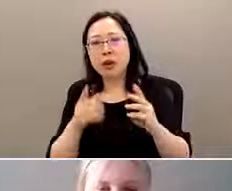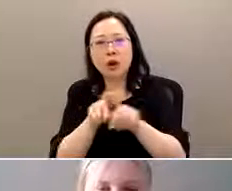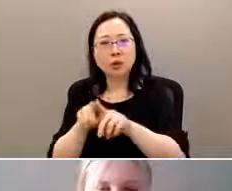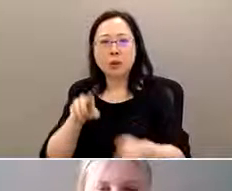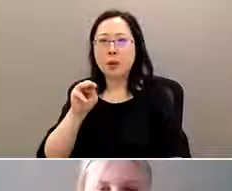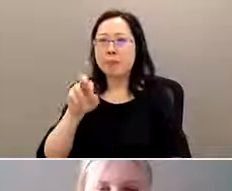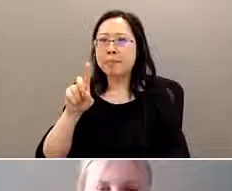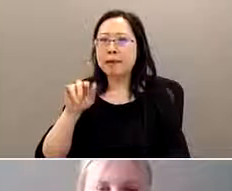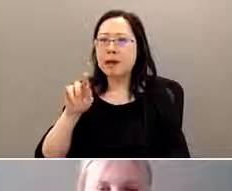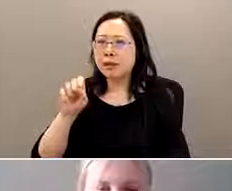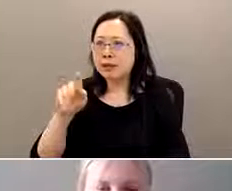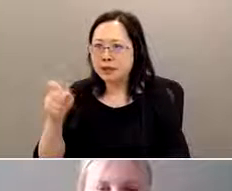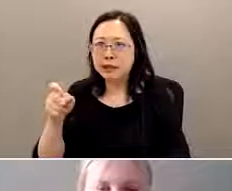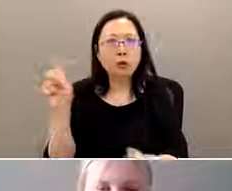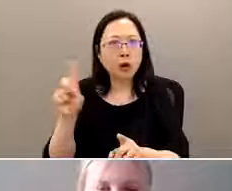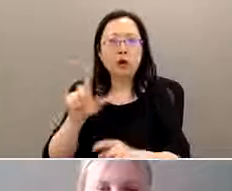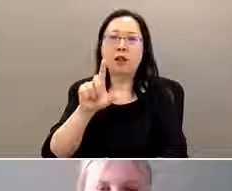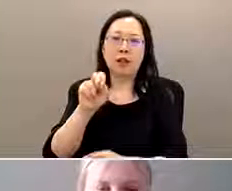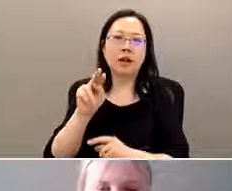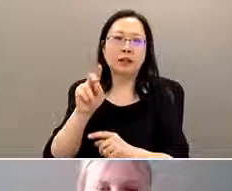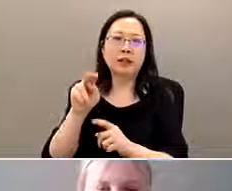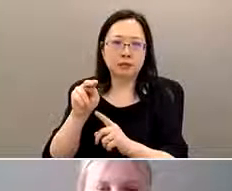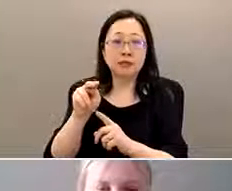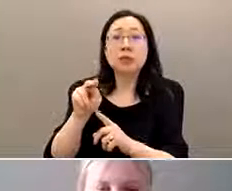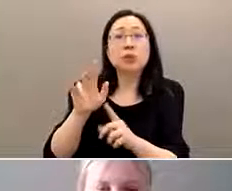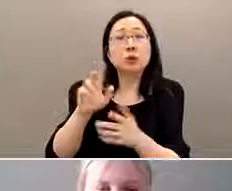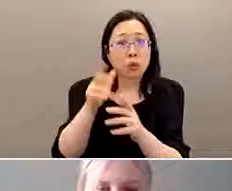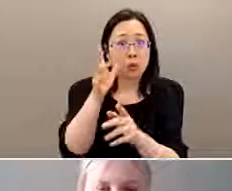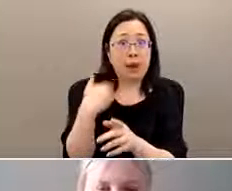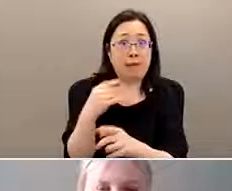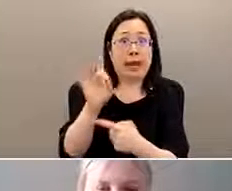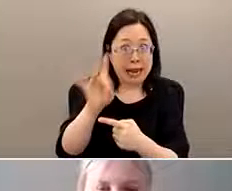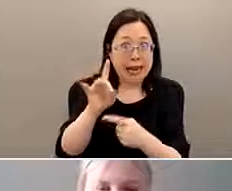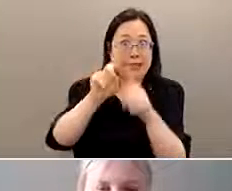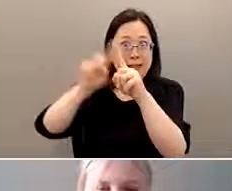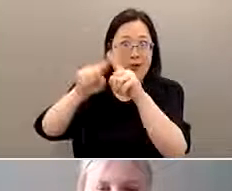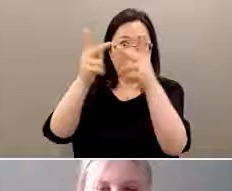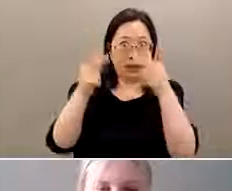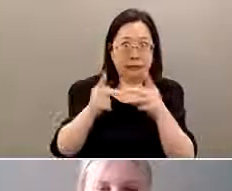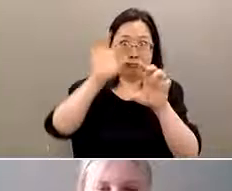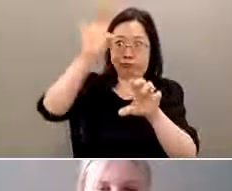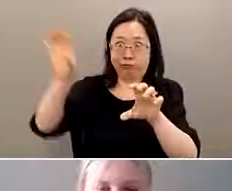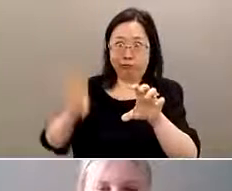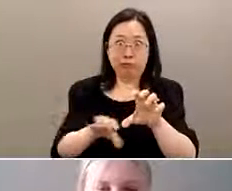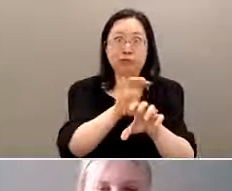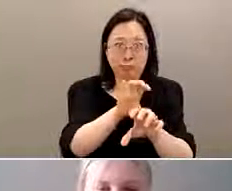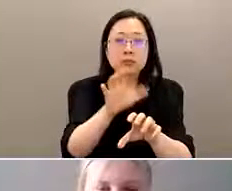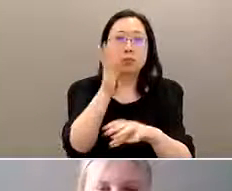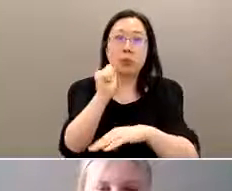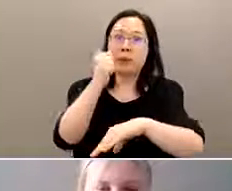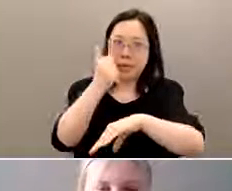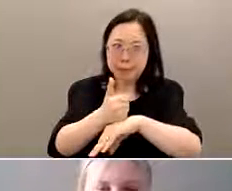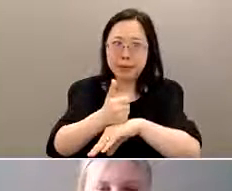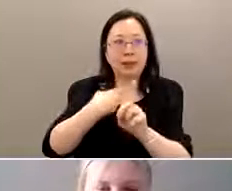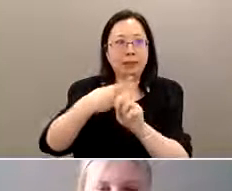Housing Corporation in London. So those are the 8 sites where we're actually going to be implementing